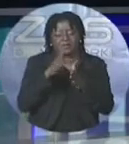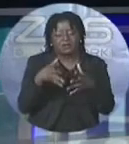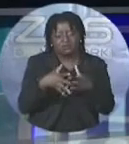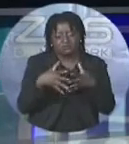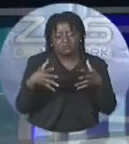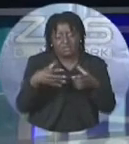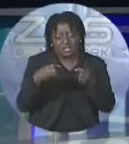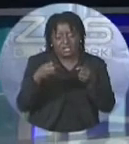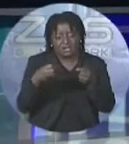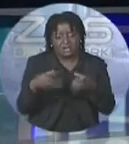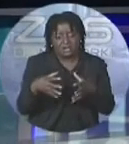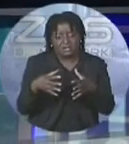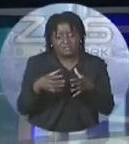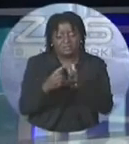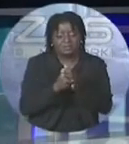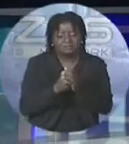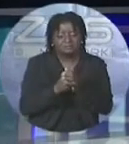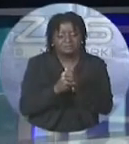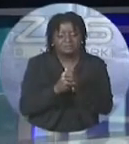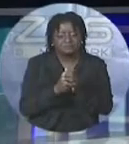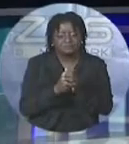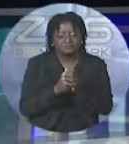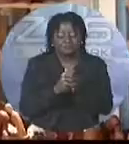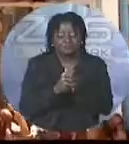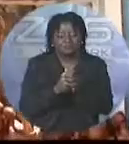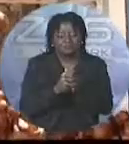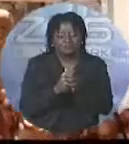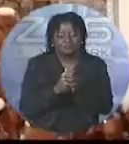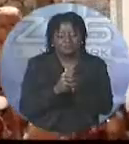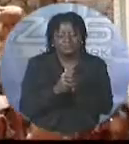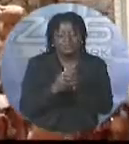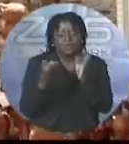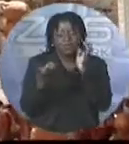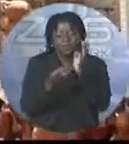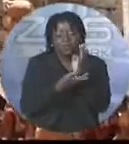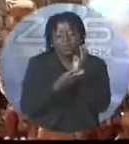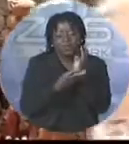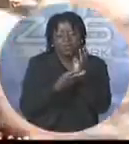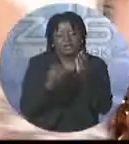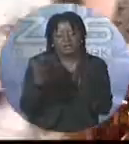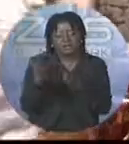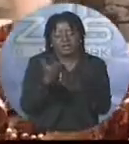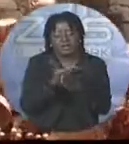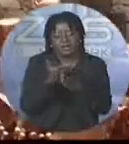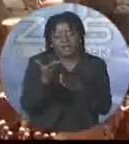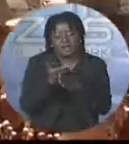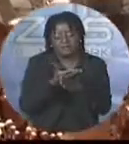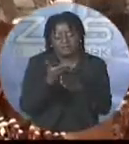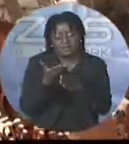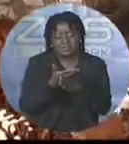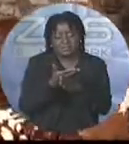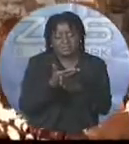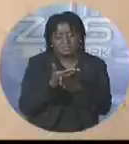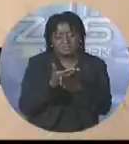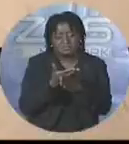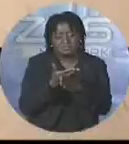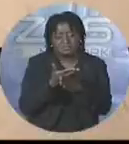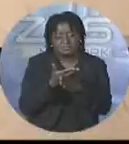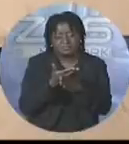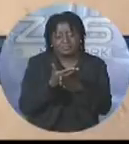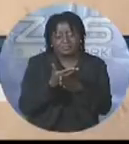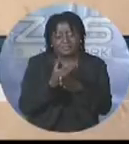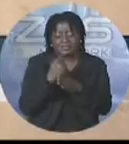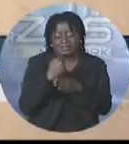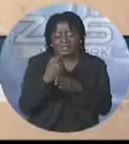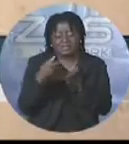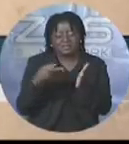steps to encourage the craft. Woodcarvers at the Nassau Straw Market say the craft is a dying art form. Many, like